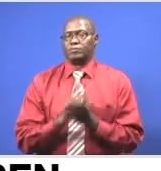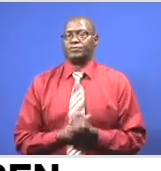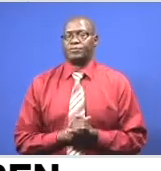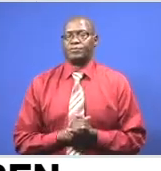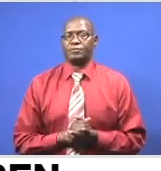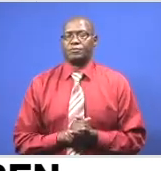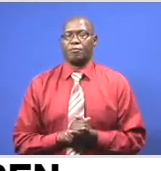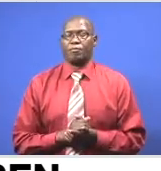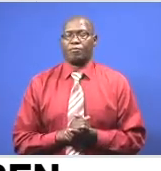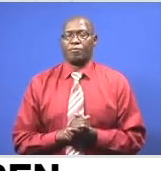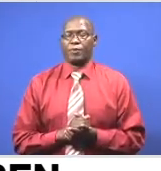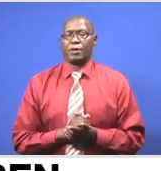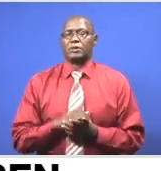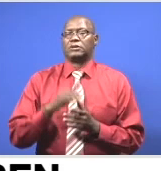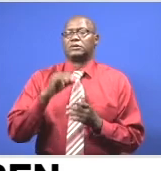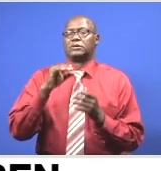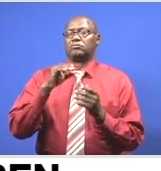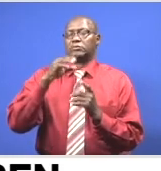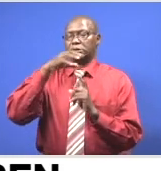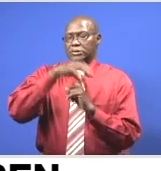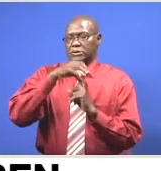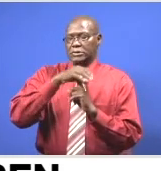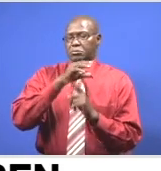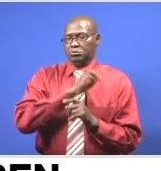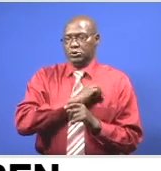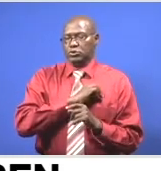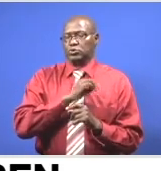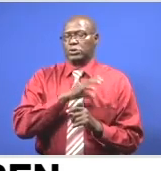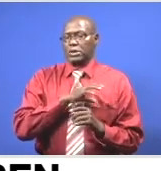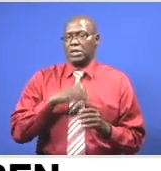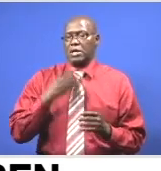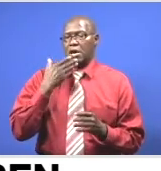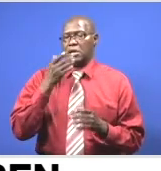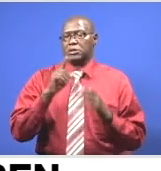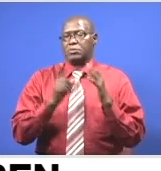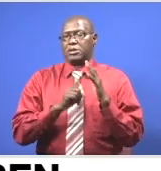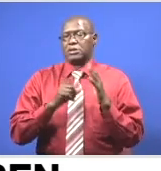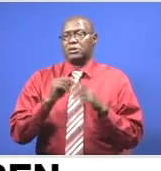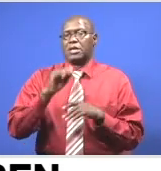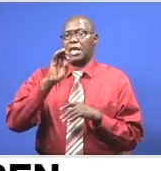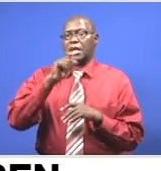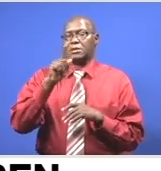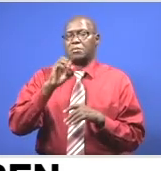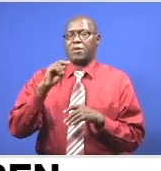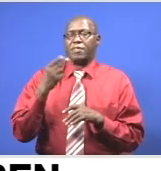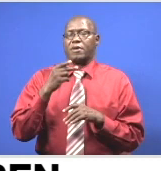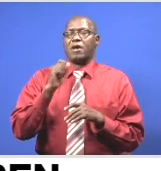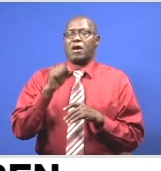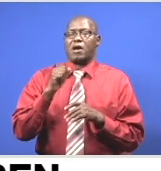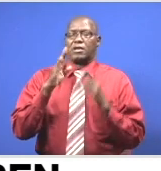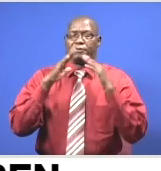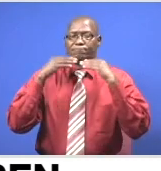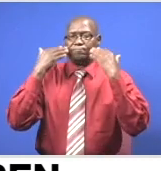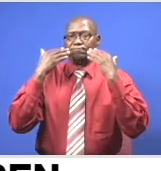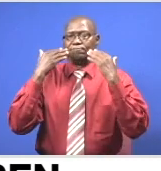Through the help of CITAM missions under Christ is the Answer Ministry CITAM, Elizabeth can afford a smile. Her son Caleb has a